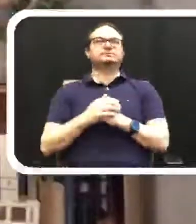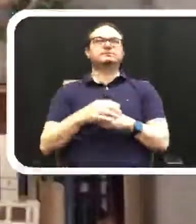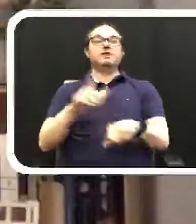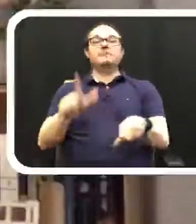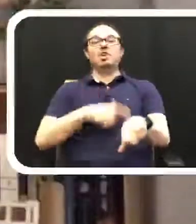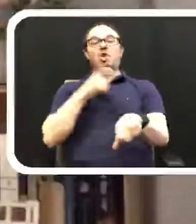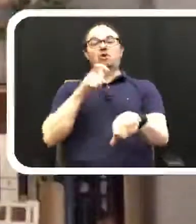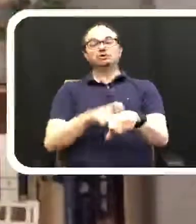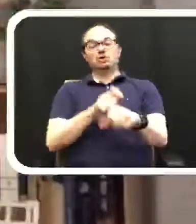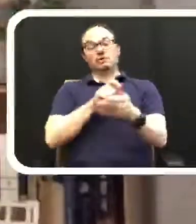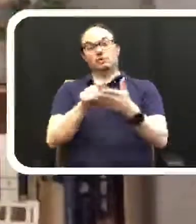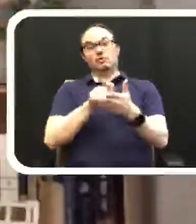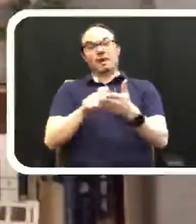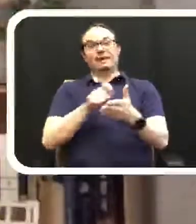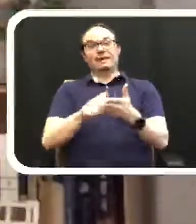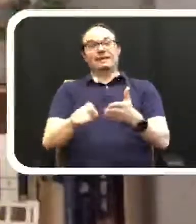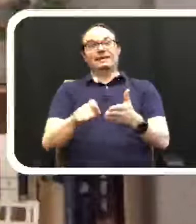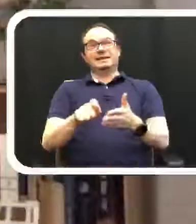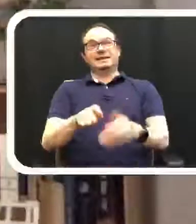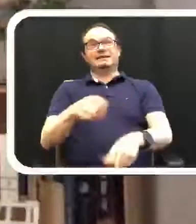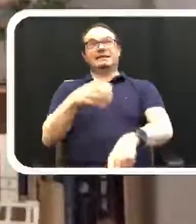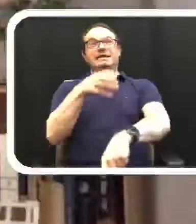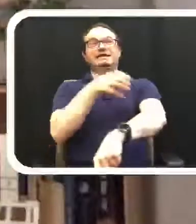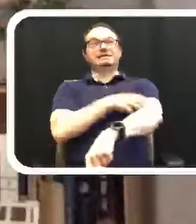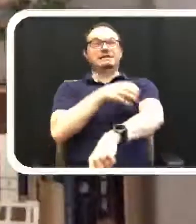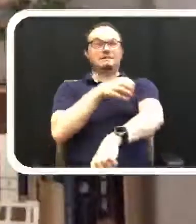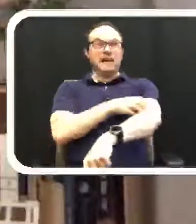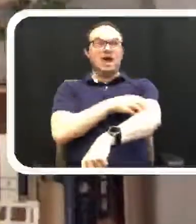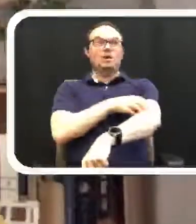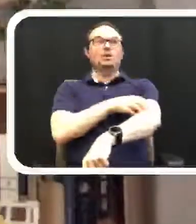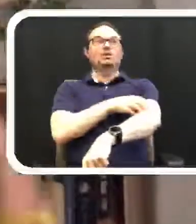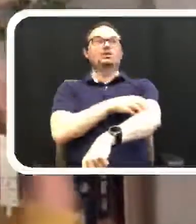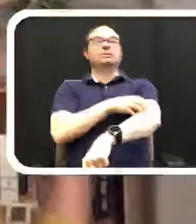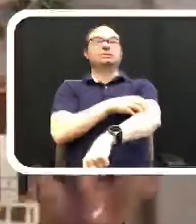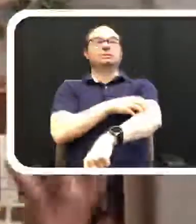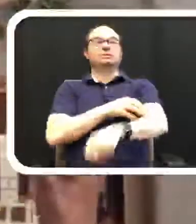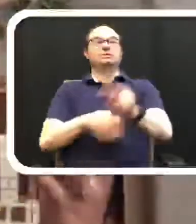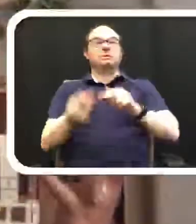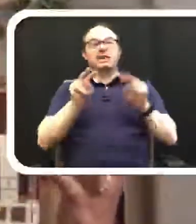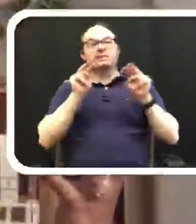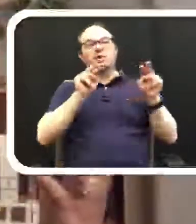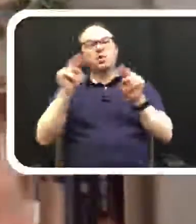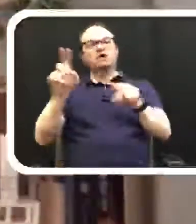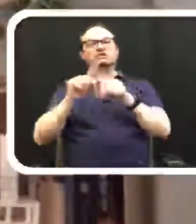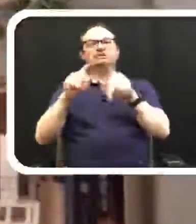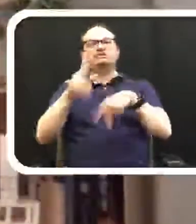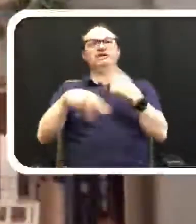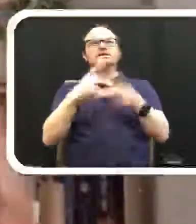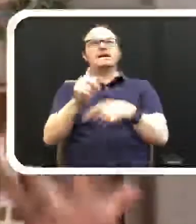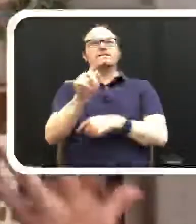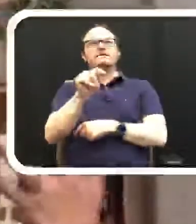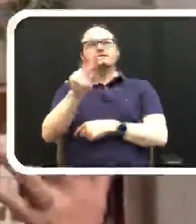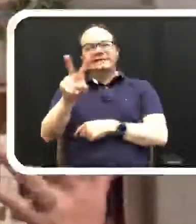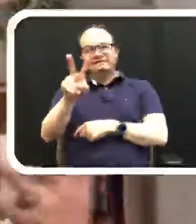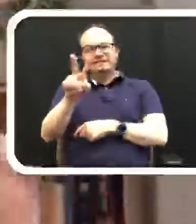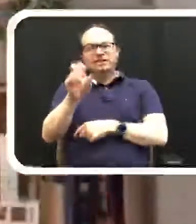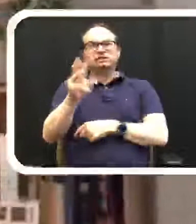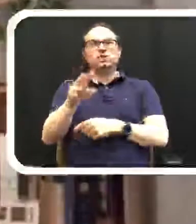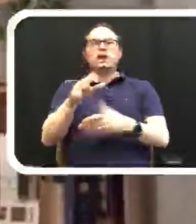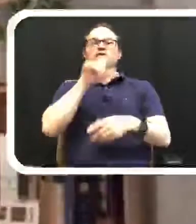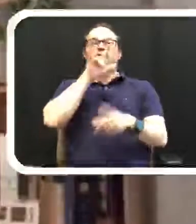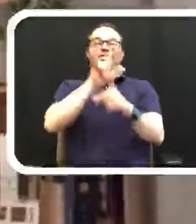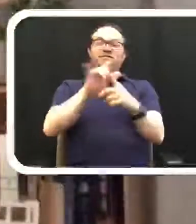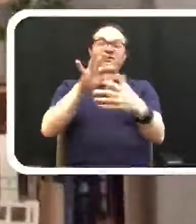writing is really, it's how we're entertained. People are watching all sorts of television shows and they're loving the